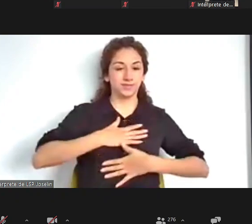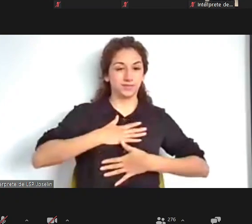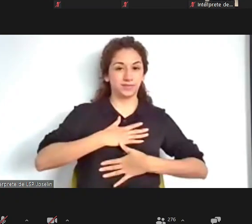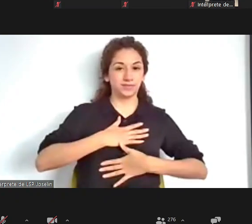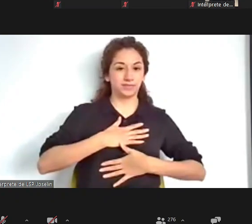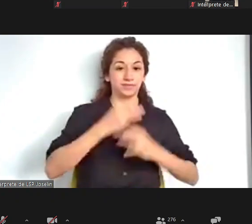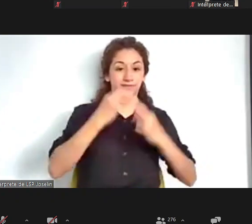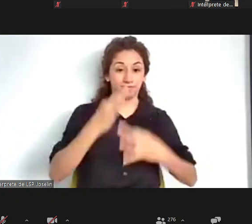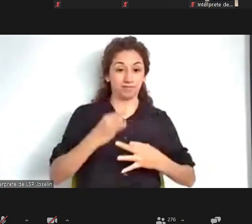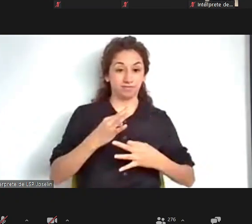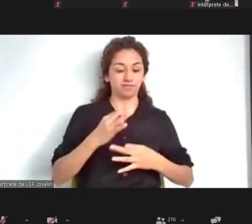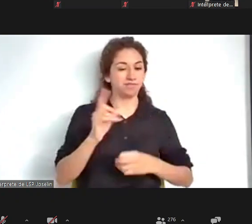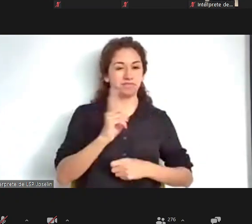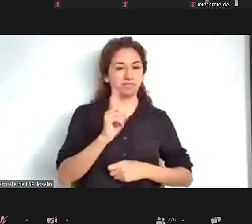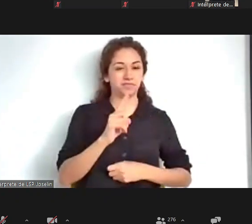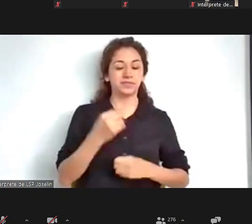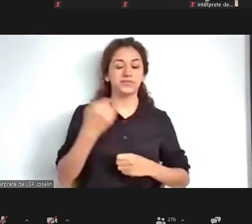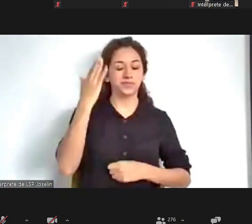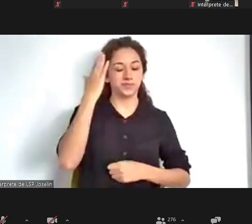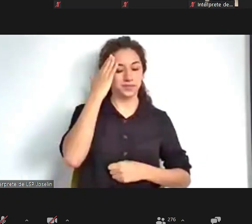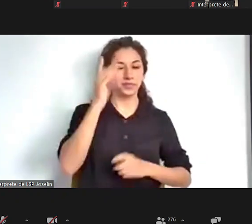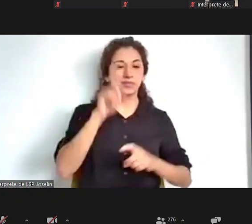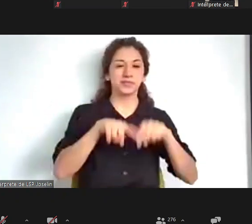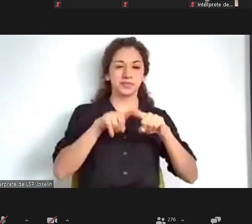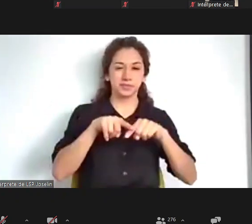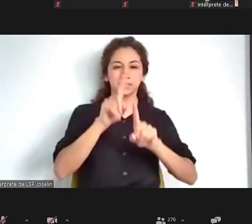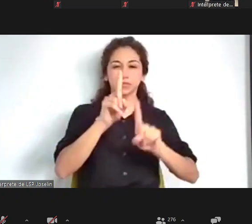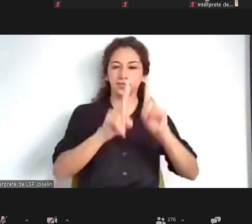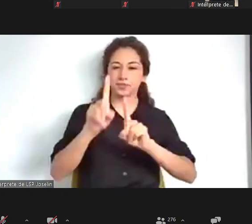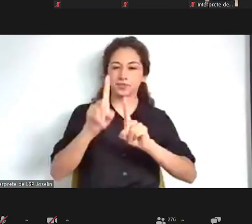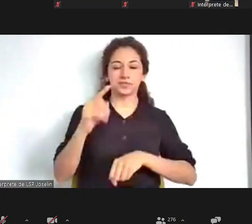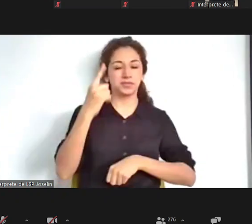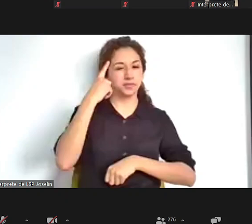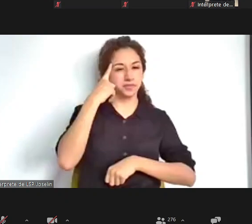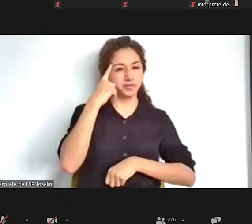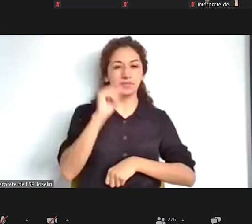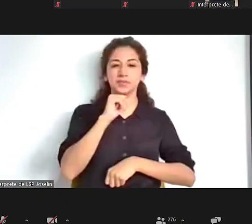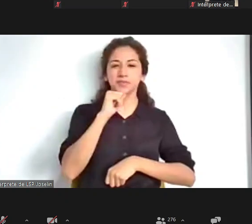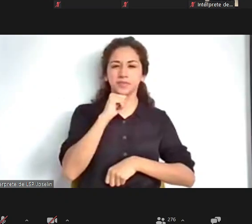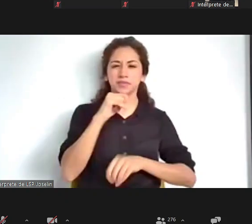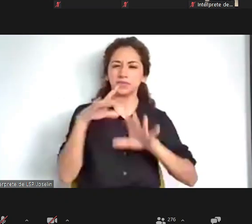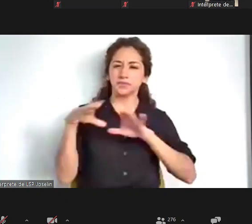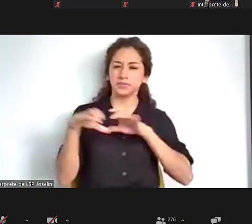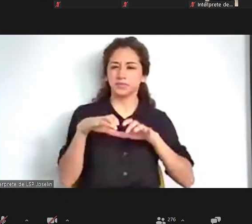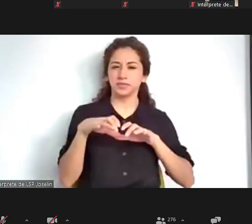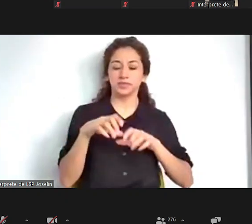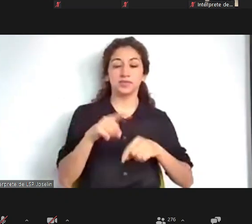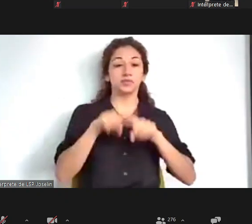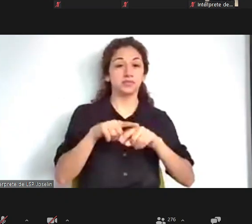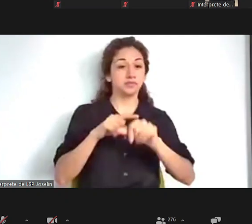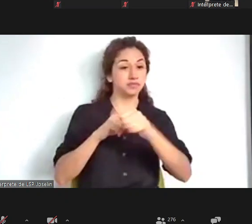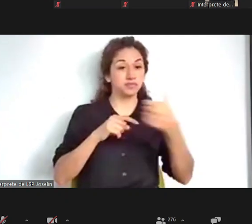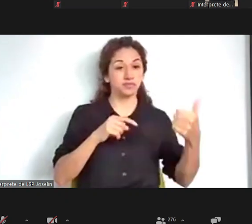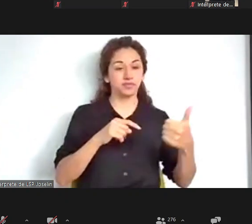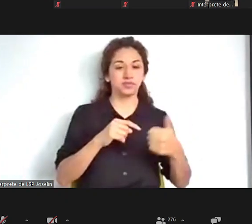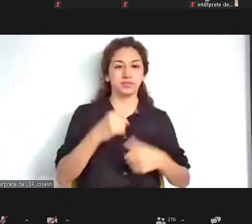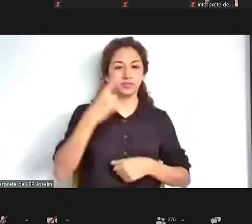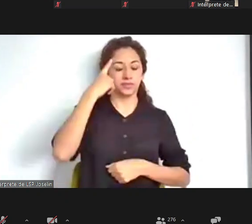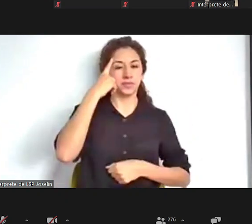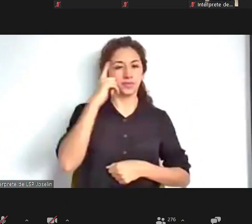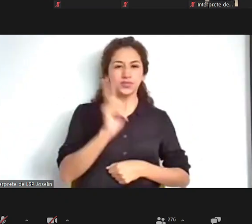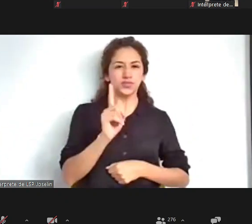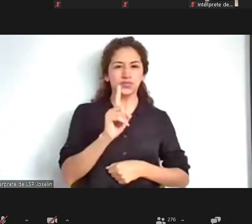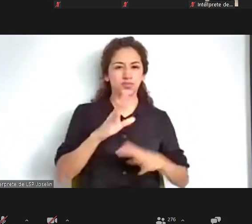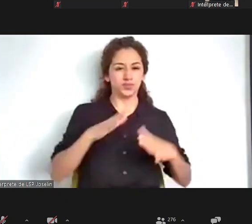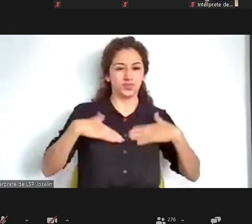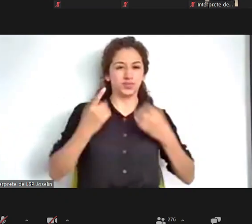all will be satisfied with the results some would probably think that they would still need some action and the others